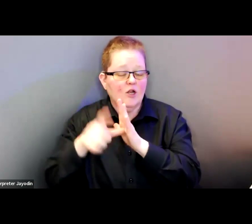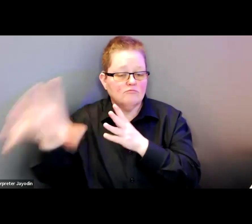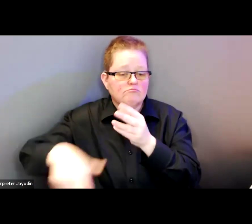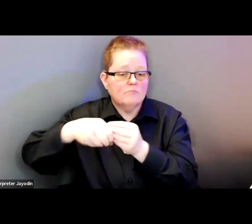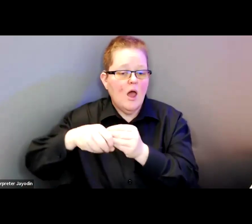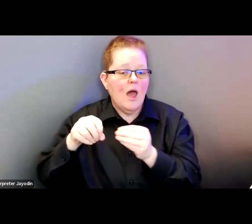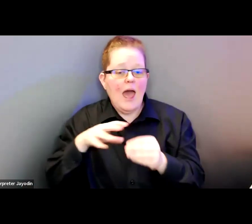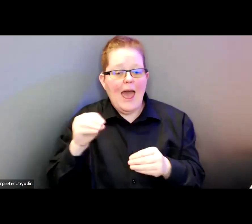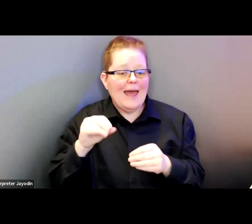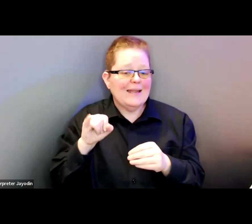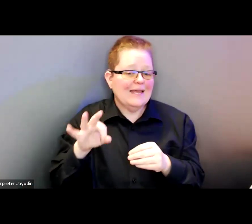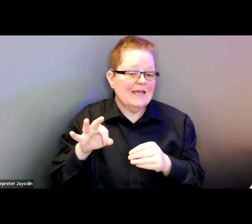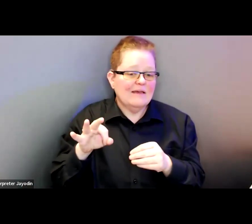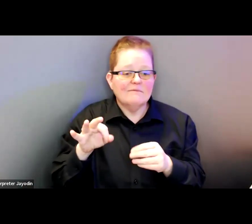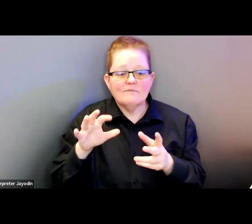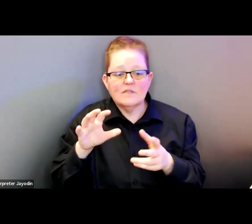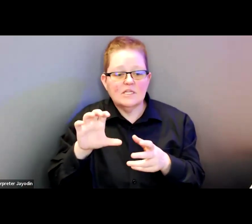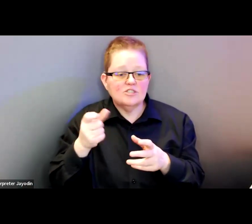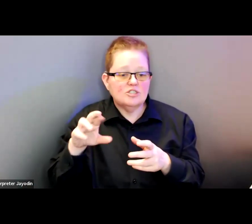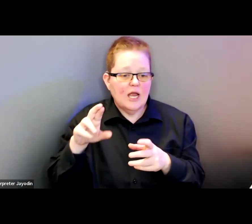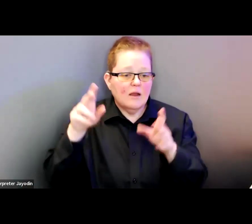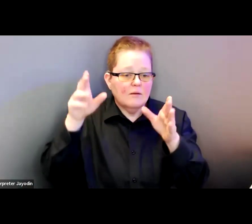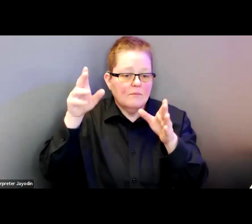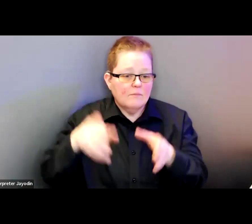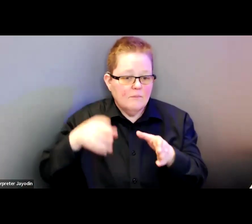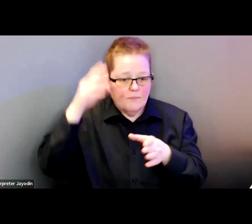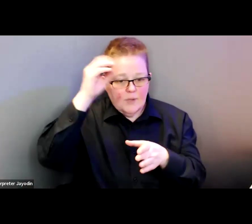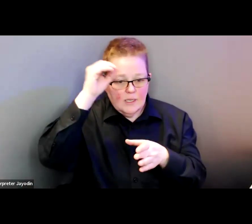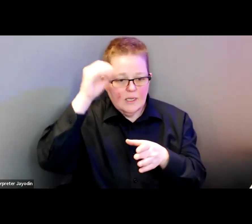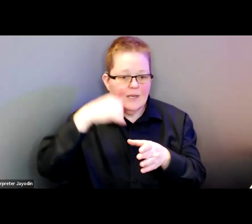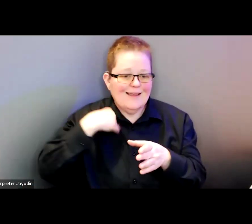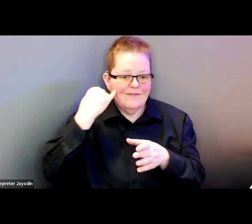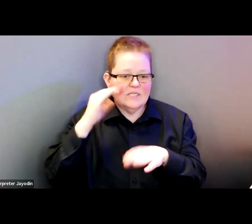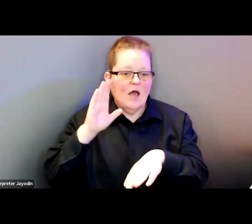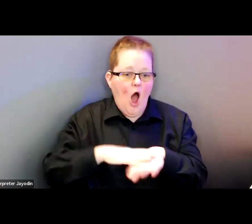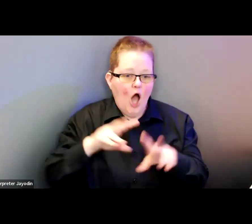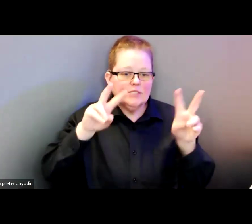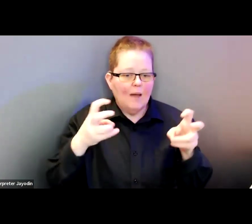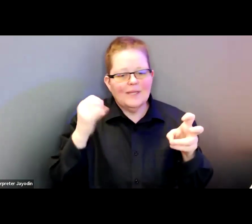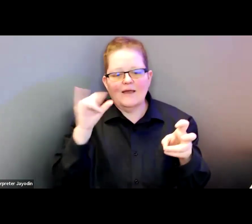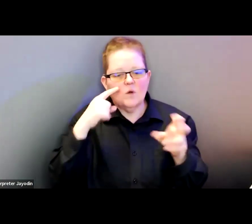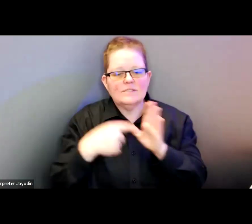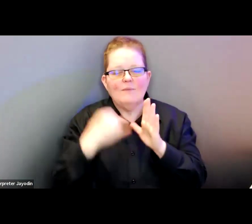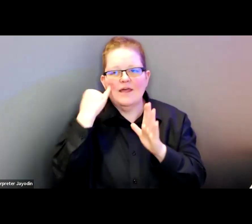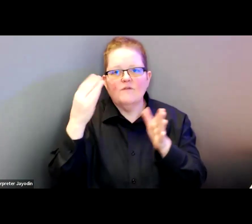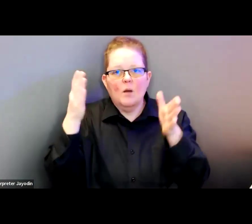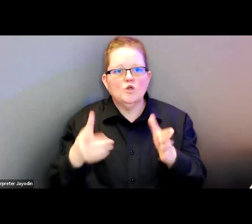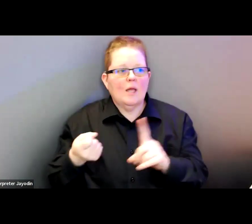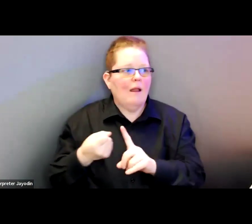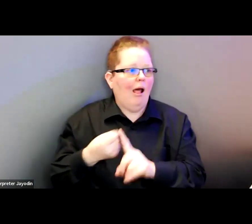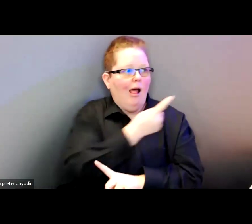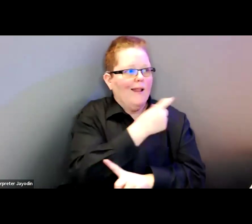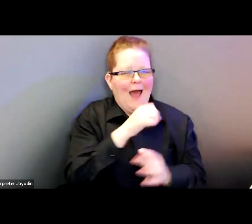in the chair's opinion, like on topic. So if someone wants to talk about things that are not related, then I can exercise the discretion that I